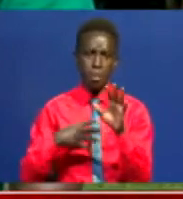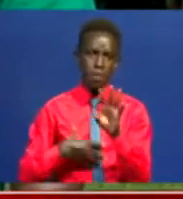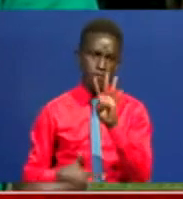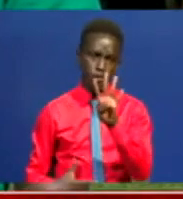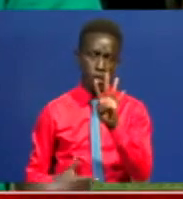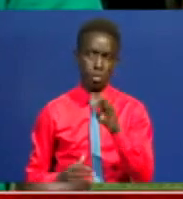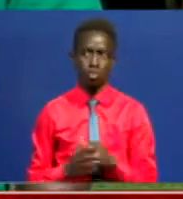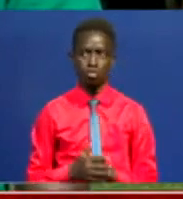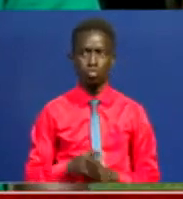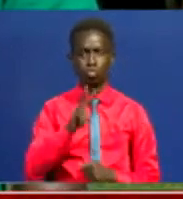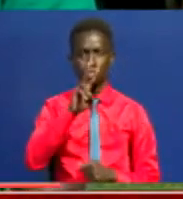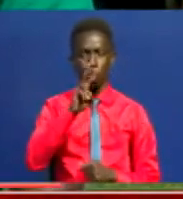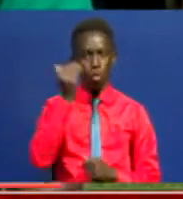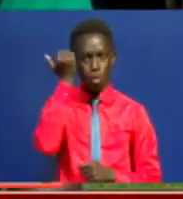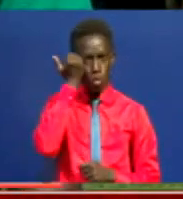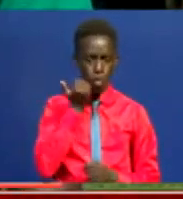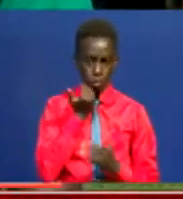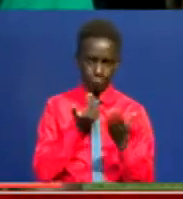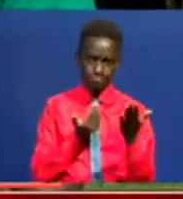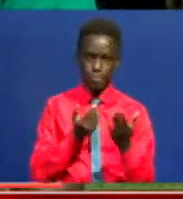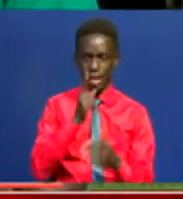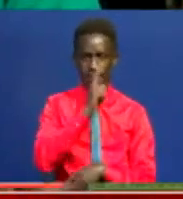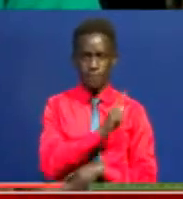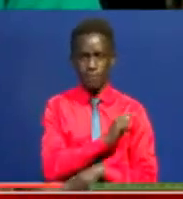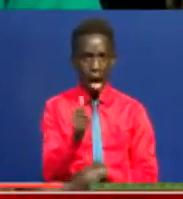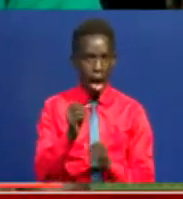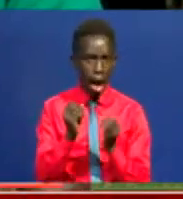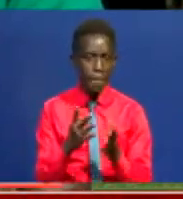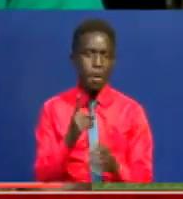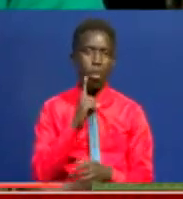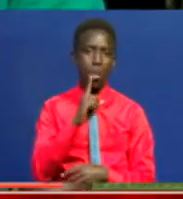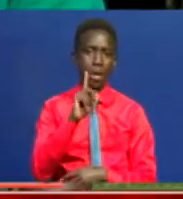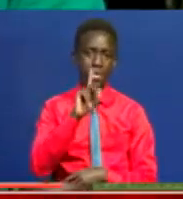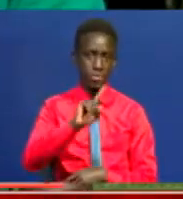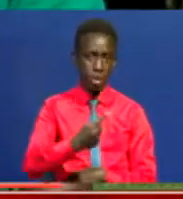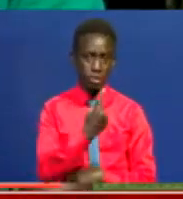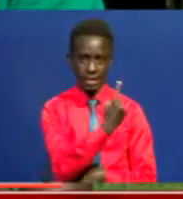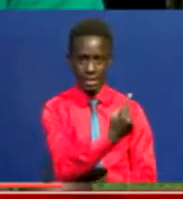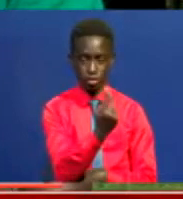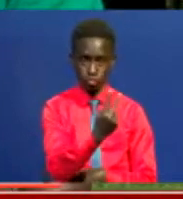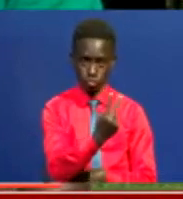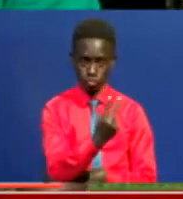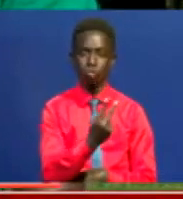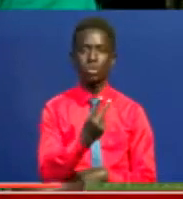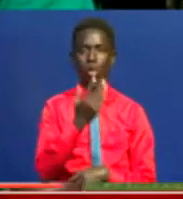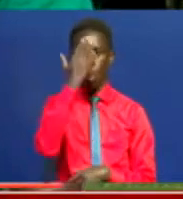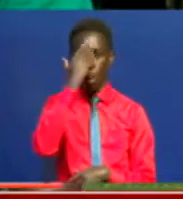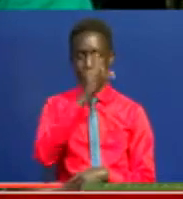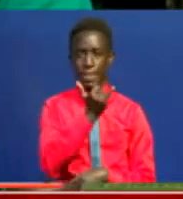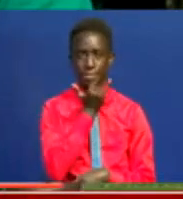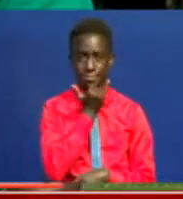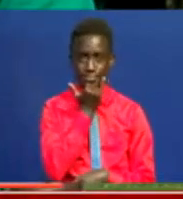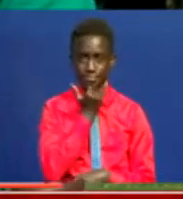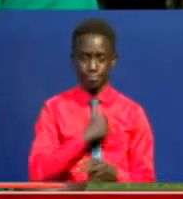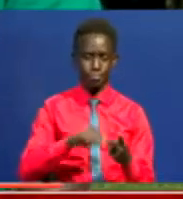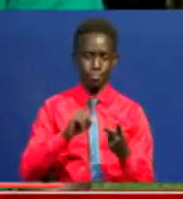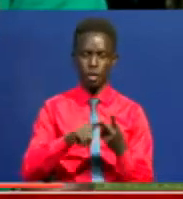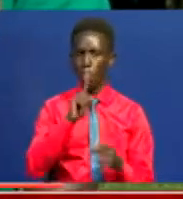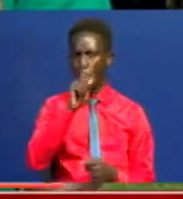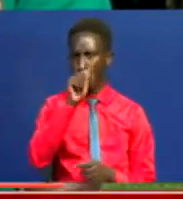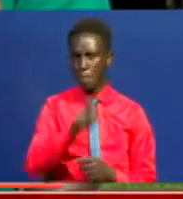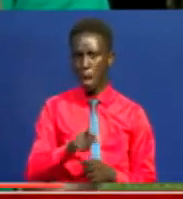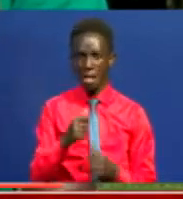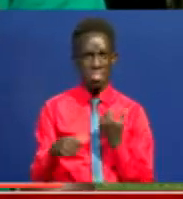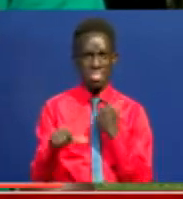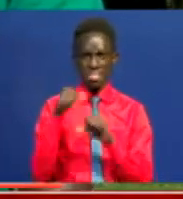in Kericho, and they were fined 100,000 shillings because of the offenses. One of them denied the offense as was